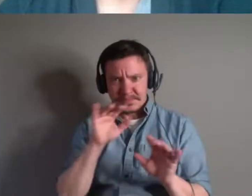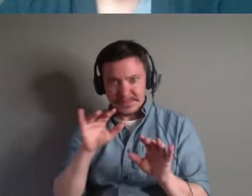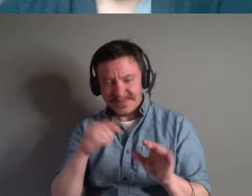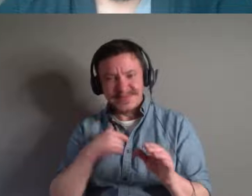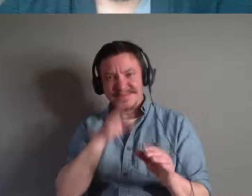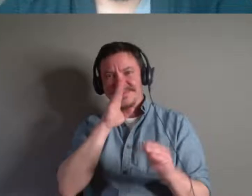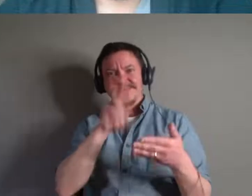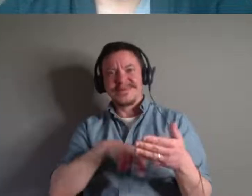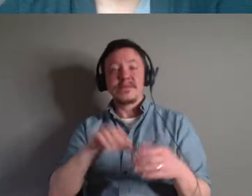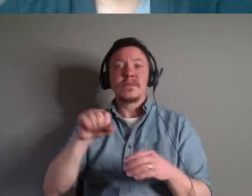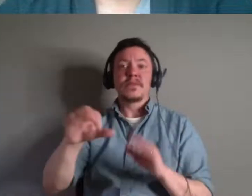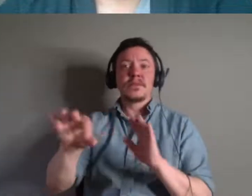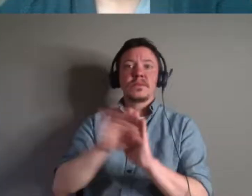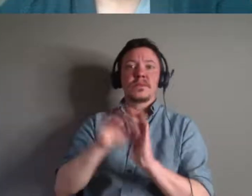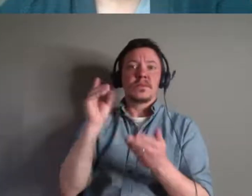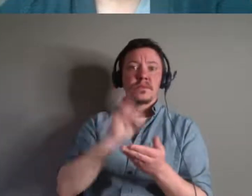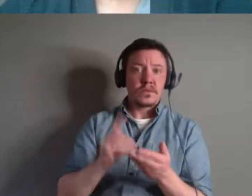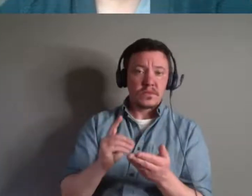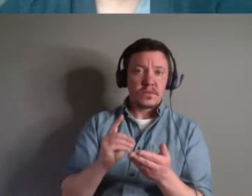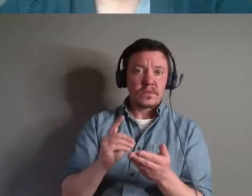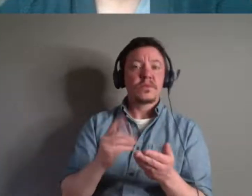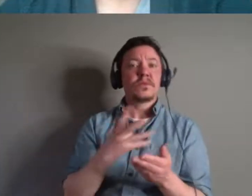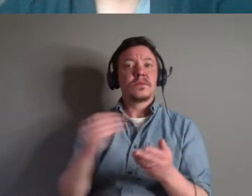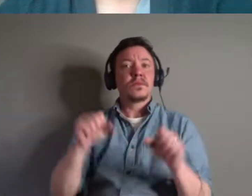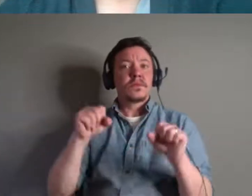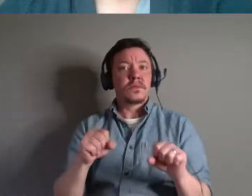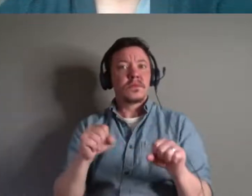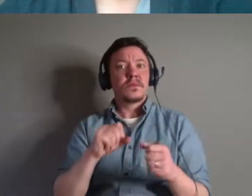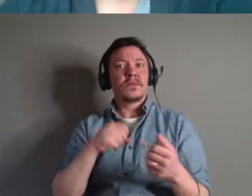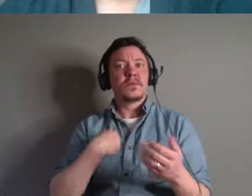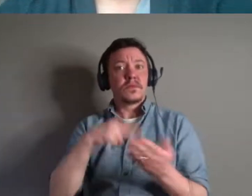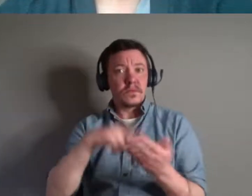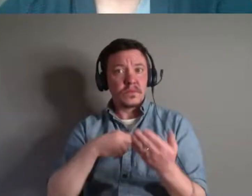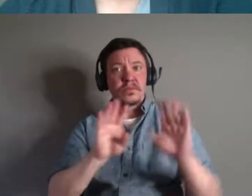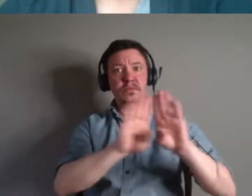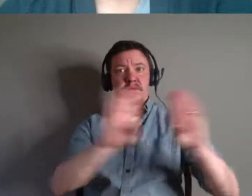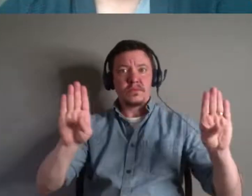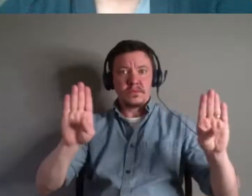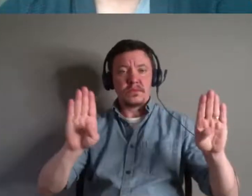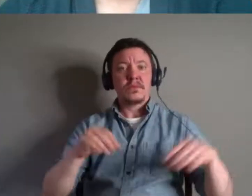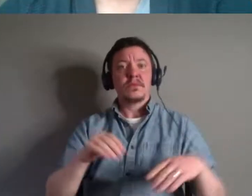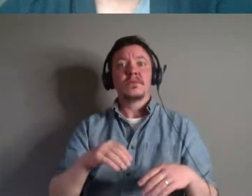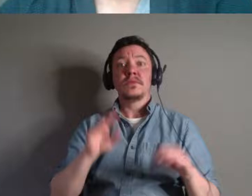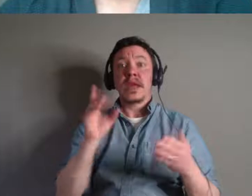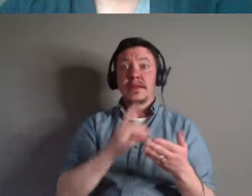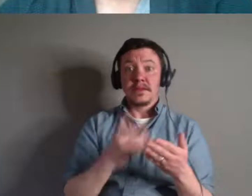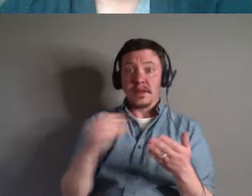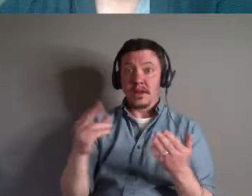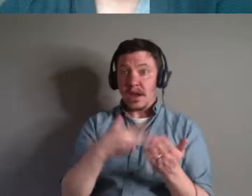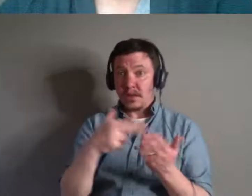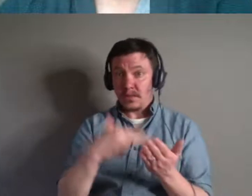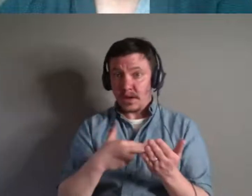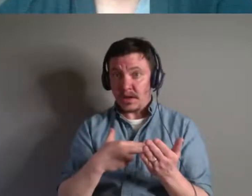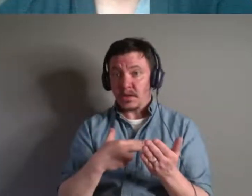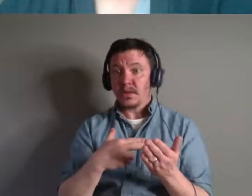If selected for the design, but also being able to paint the mural. So if you could design it and paint it, would